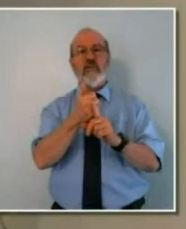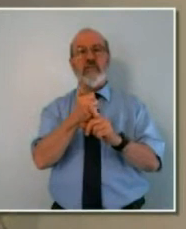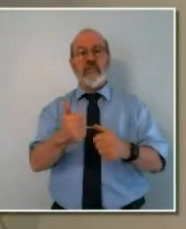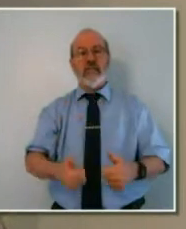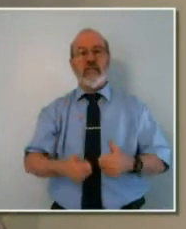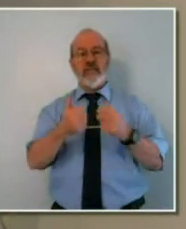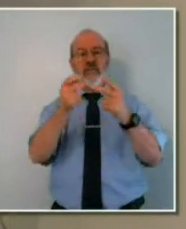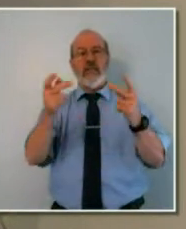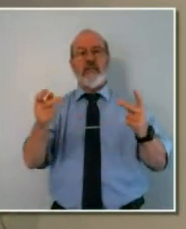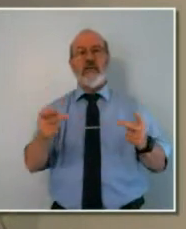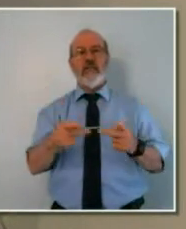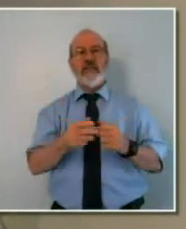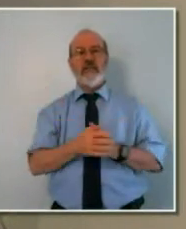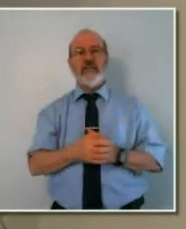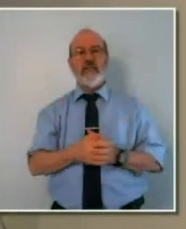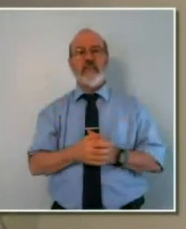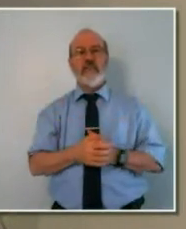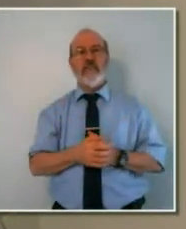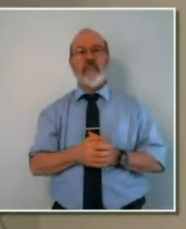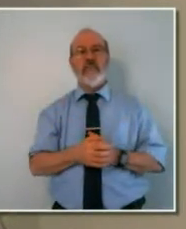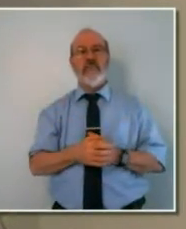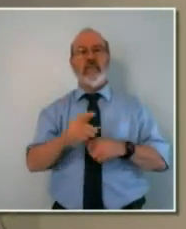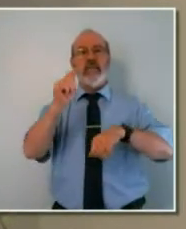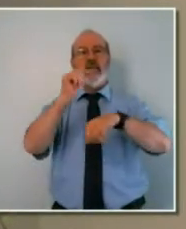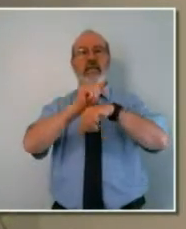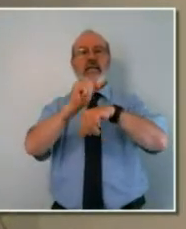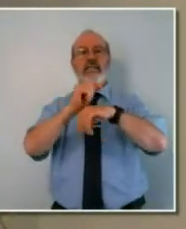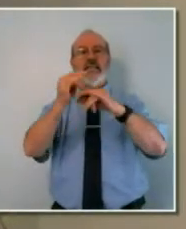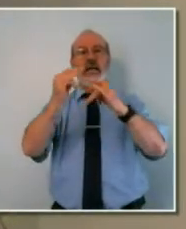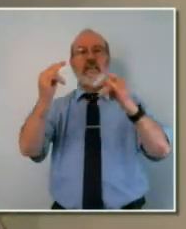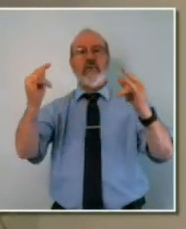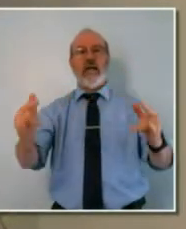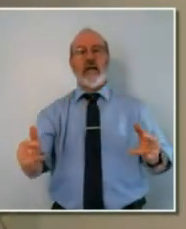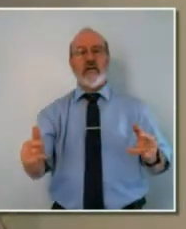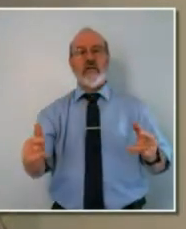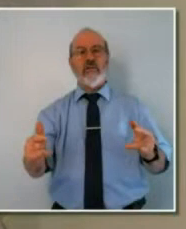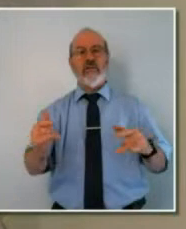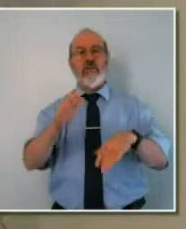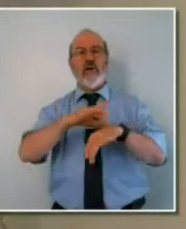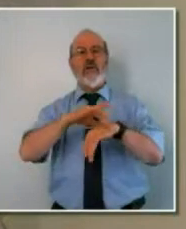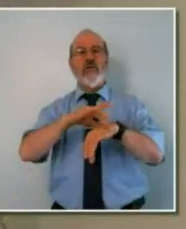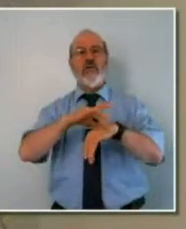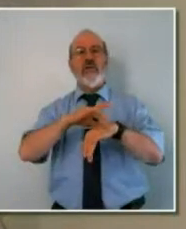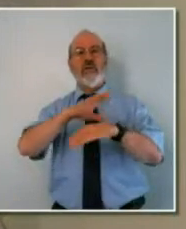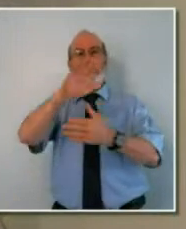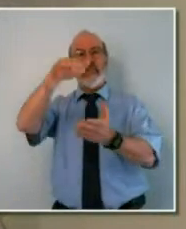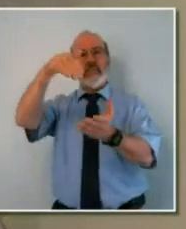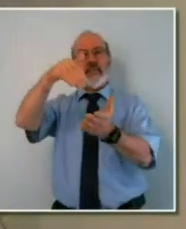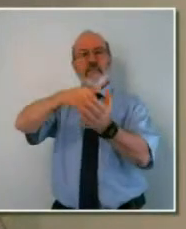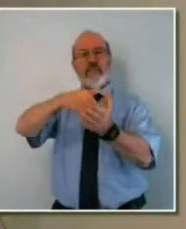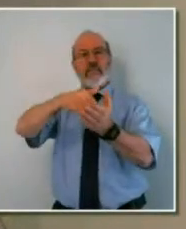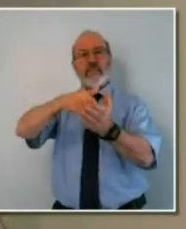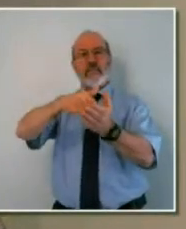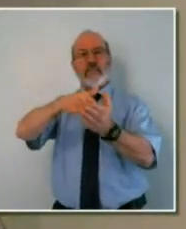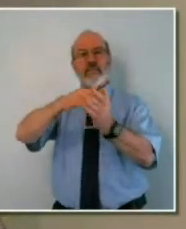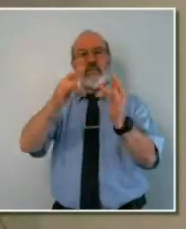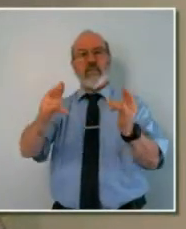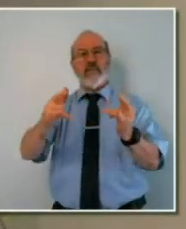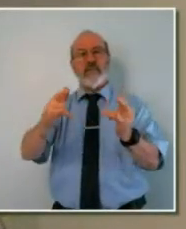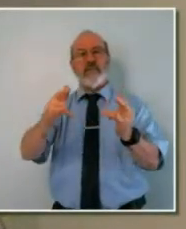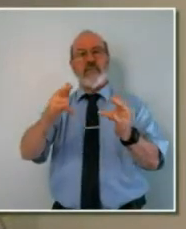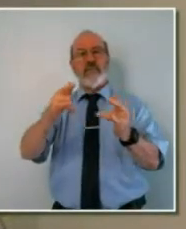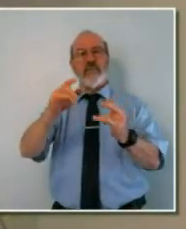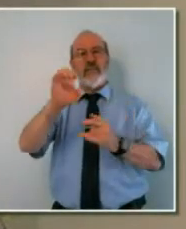place, a tabernacle, upon the earth that would be in the midst of their camp. Go back with me to